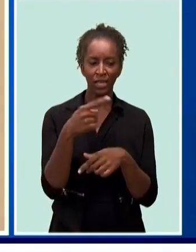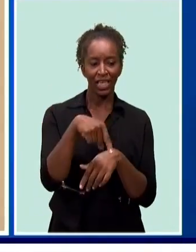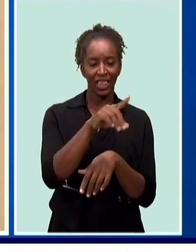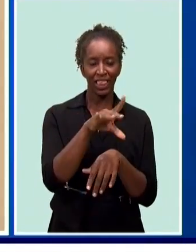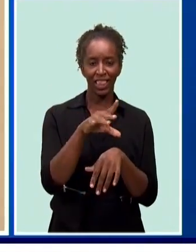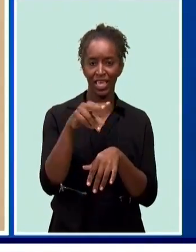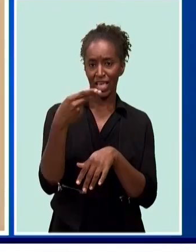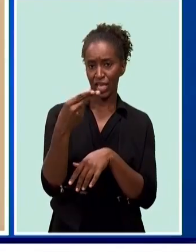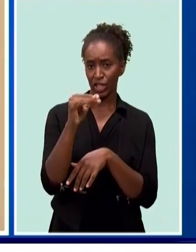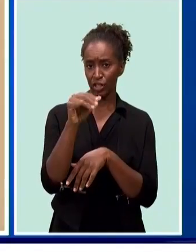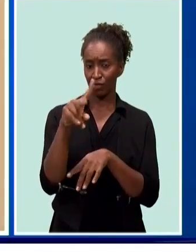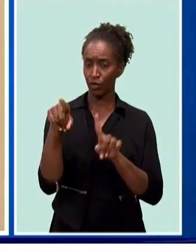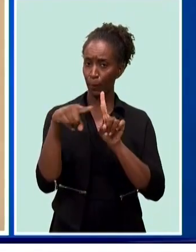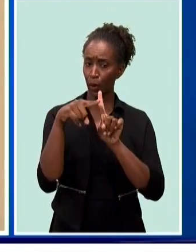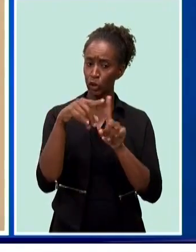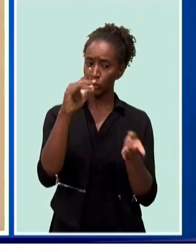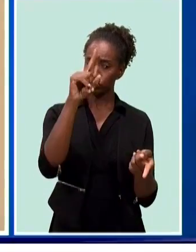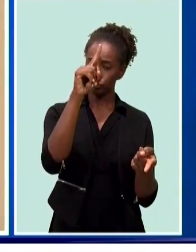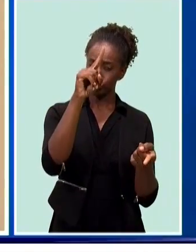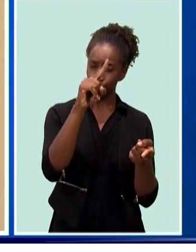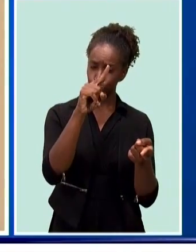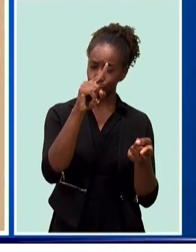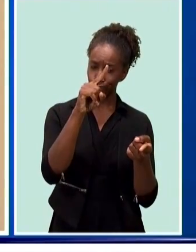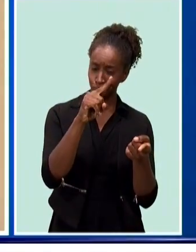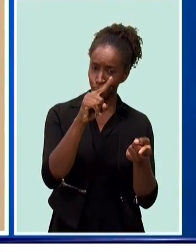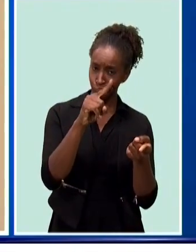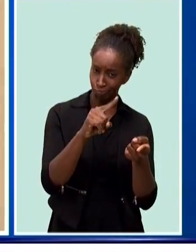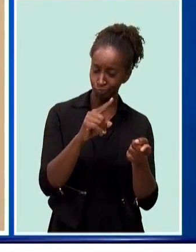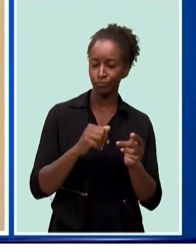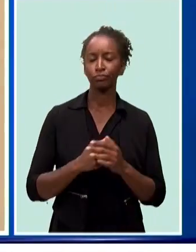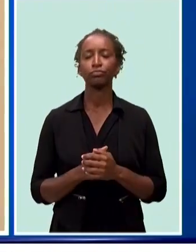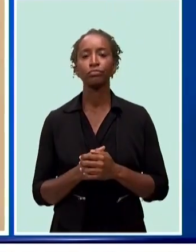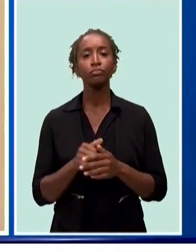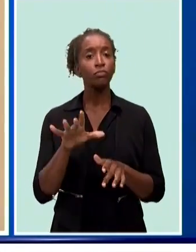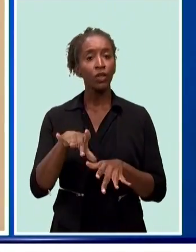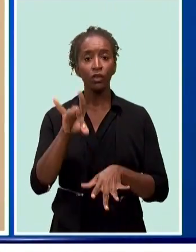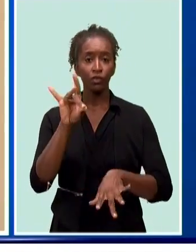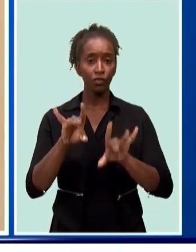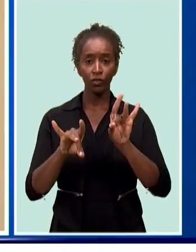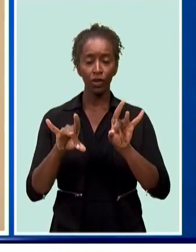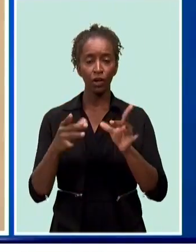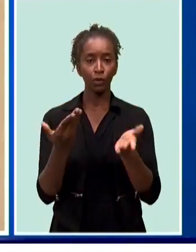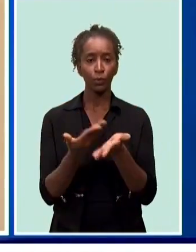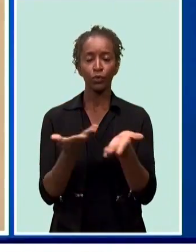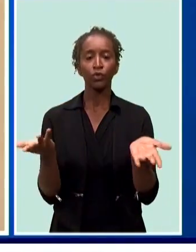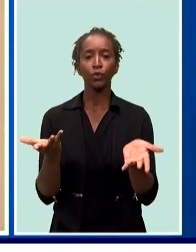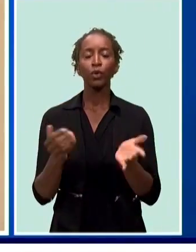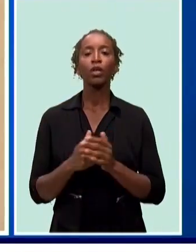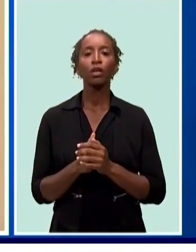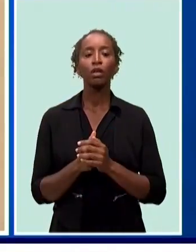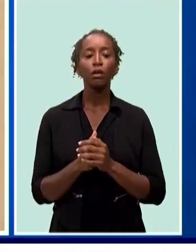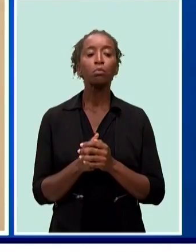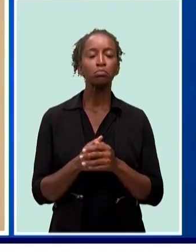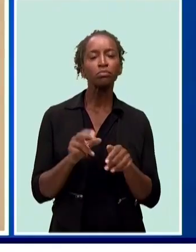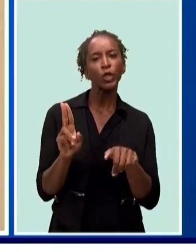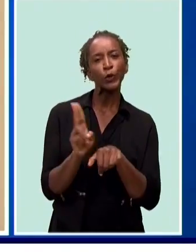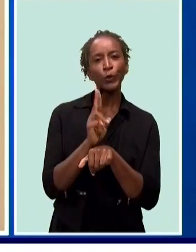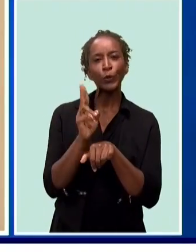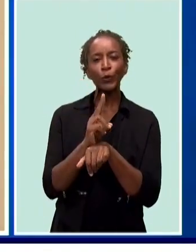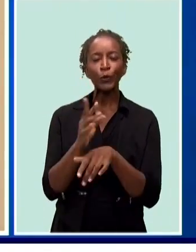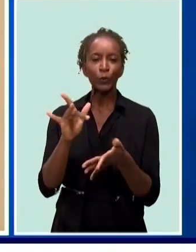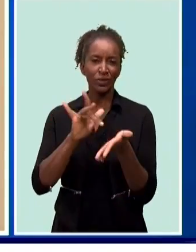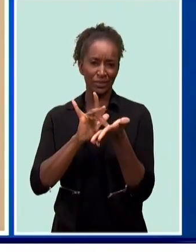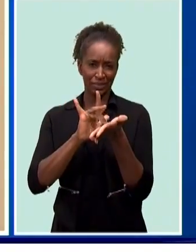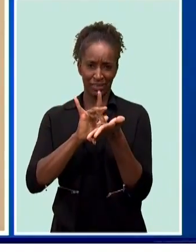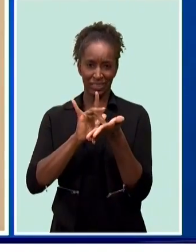only marginally. Best available evidence is indicating that this is due to the use of antiretroviral therapy